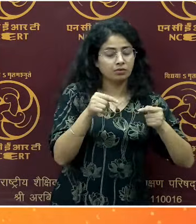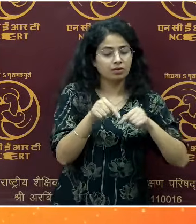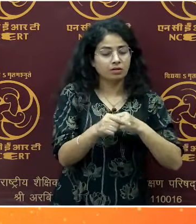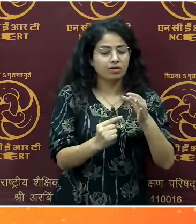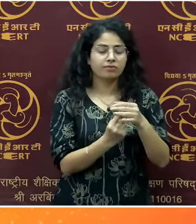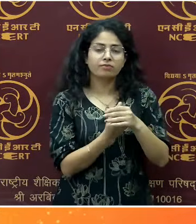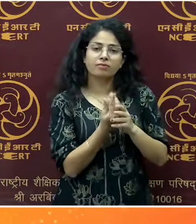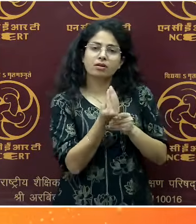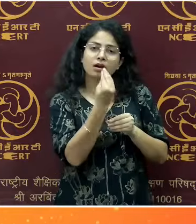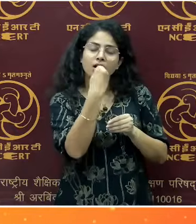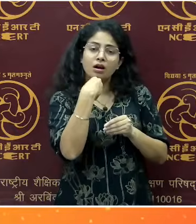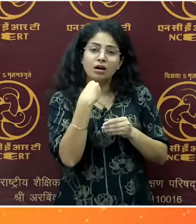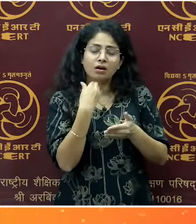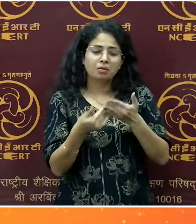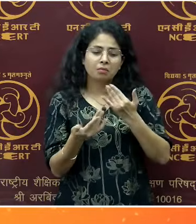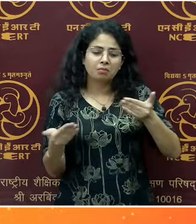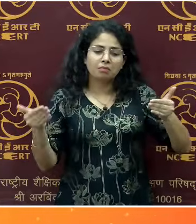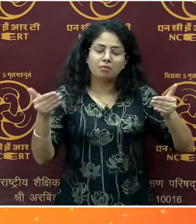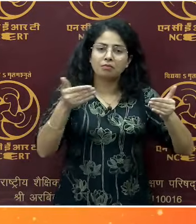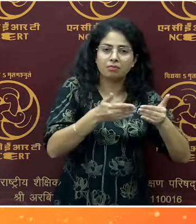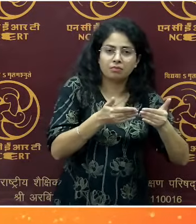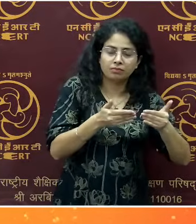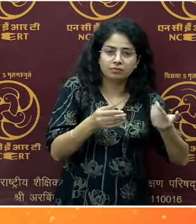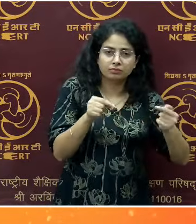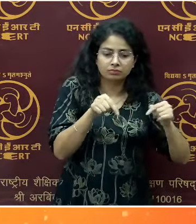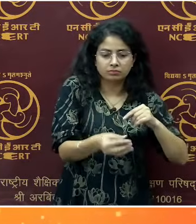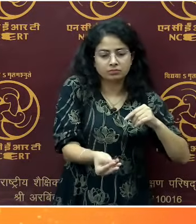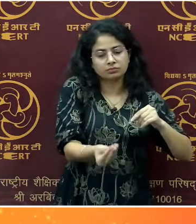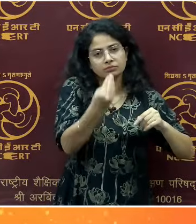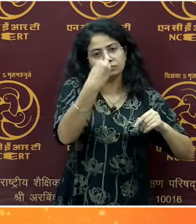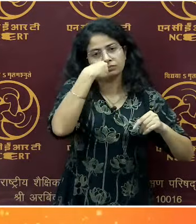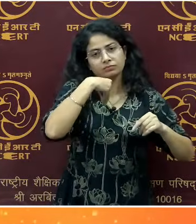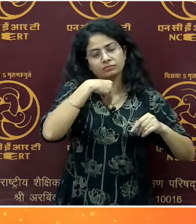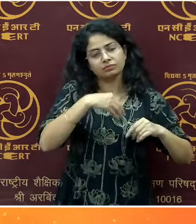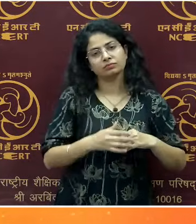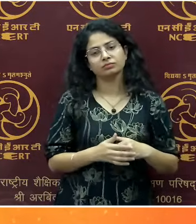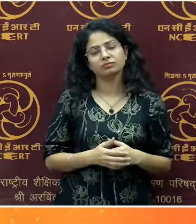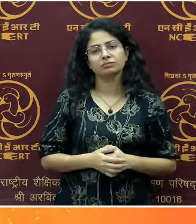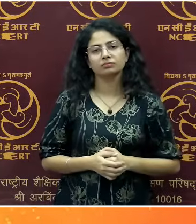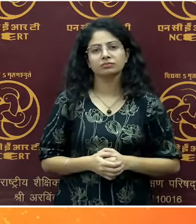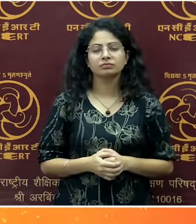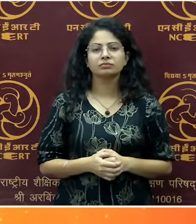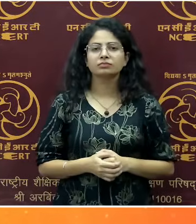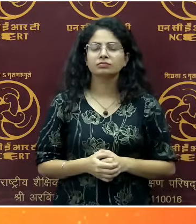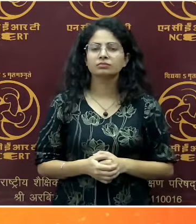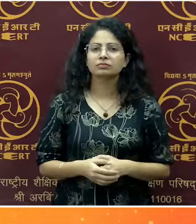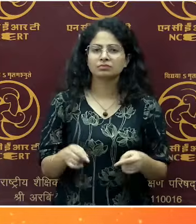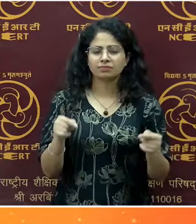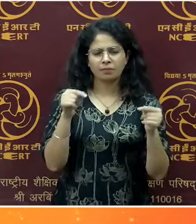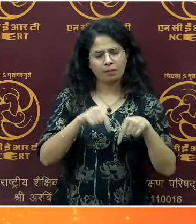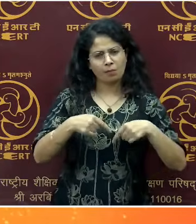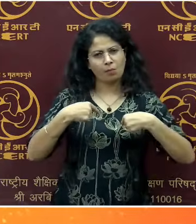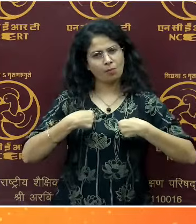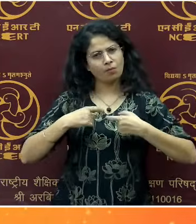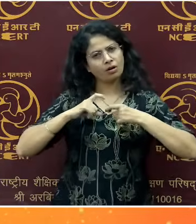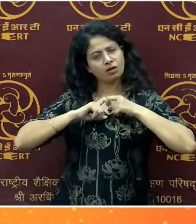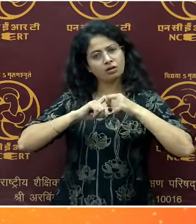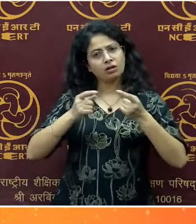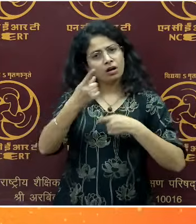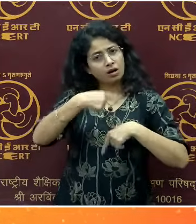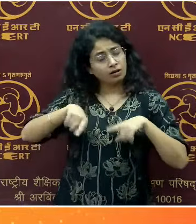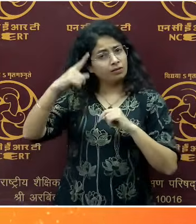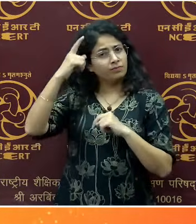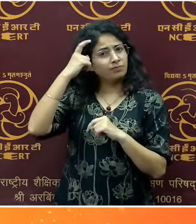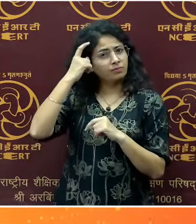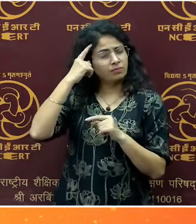grass. Anyone who came to visit the stag would also eat the grass. Now, I have a question. Do you think